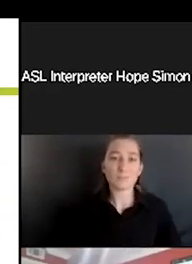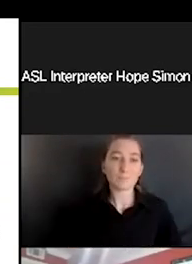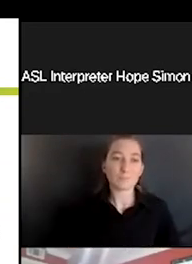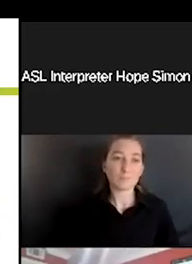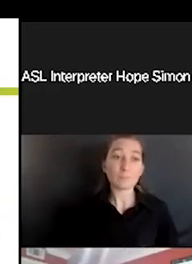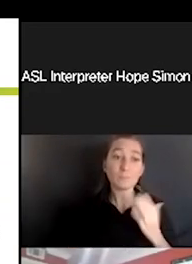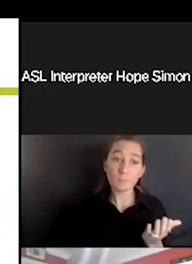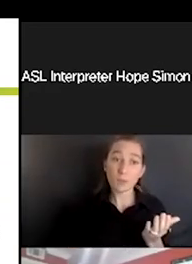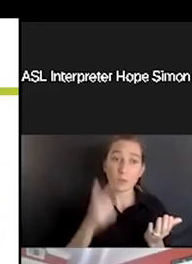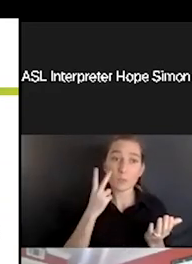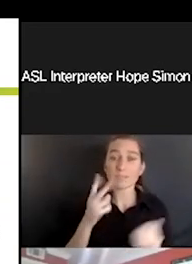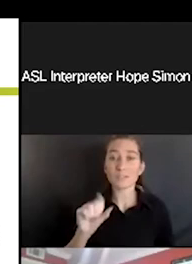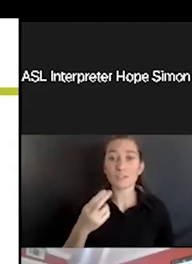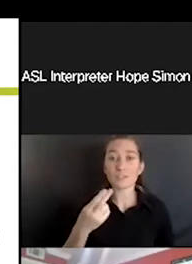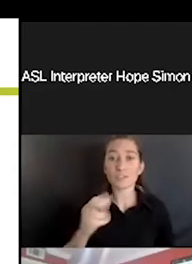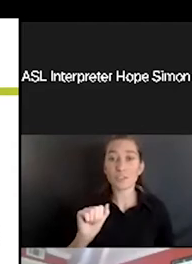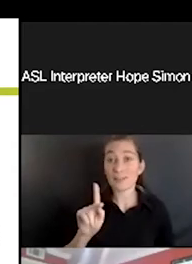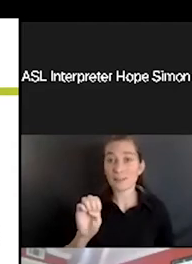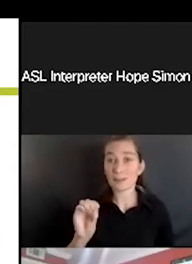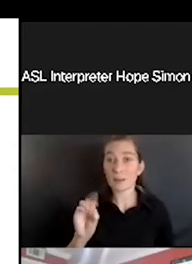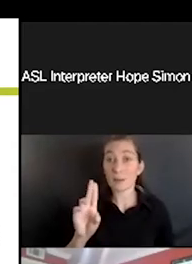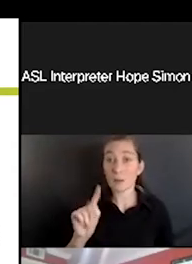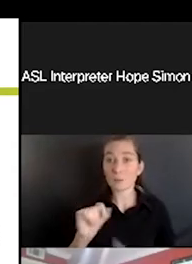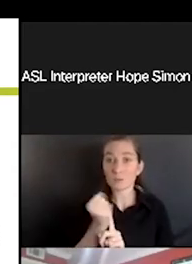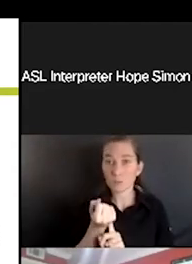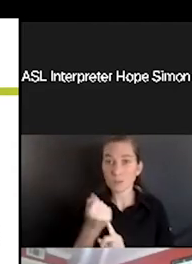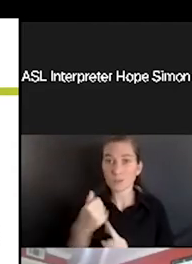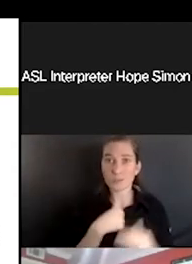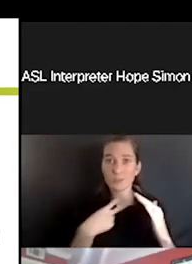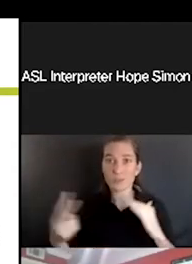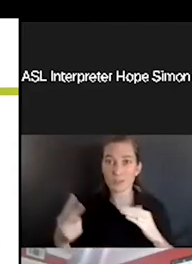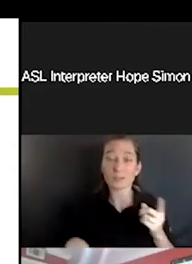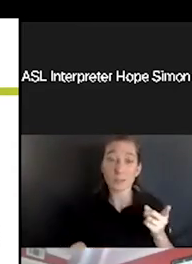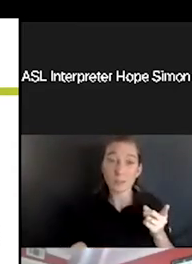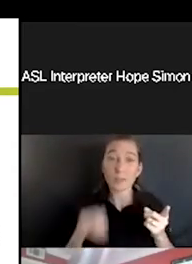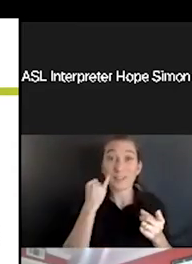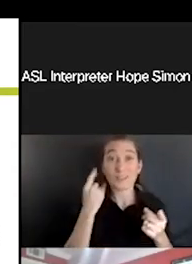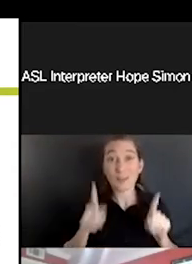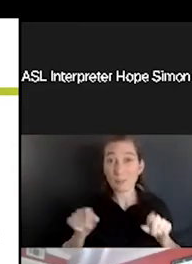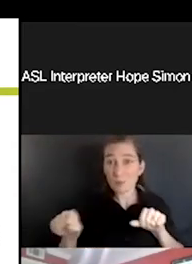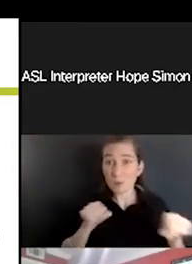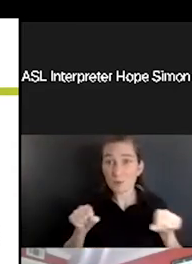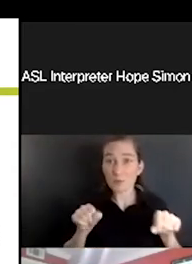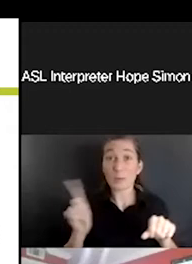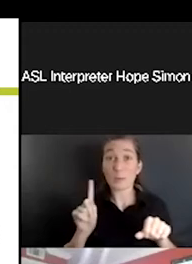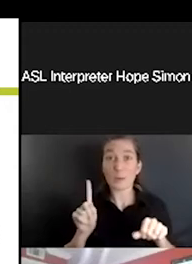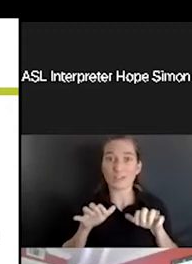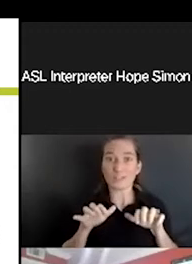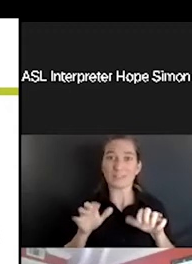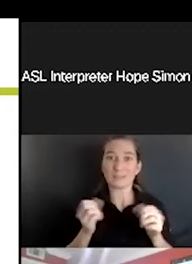end up getting one of these large earthquakes in our populated area, we're gonna see a